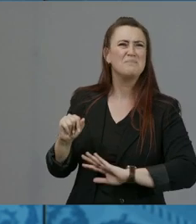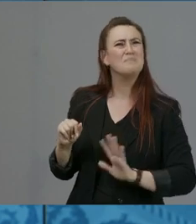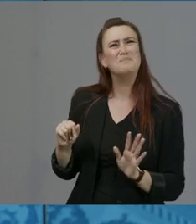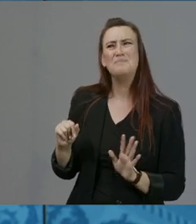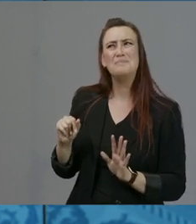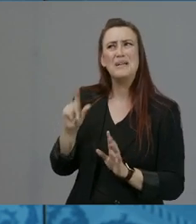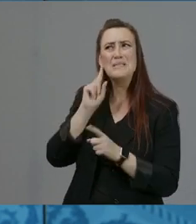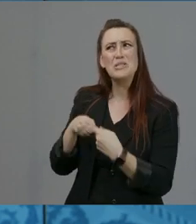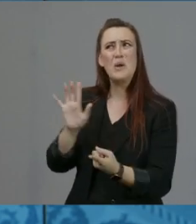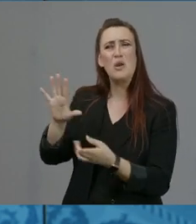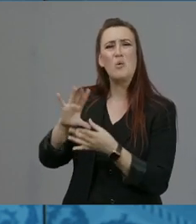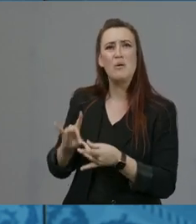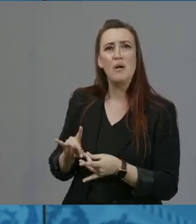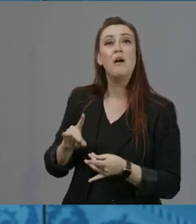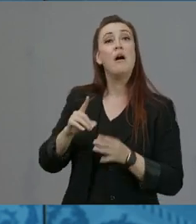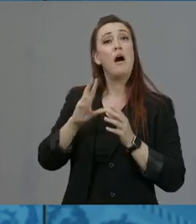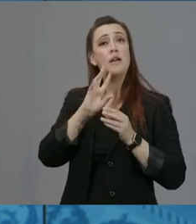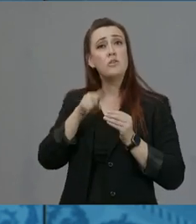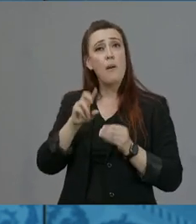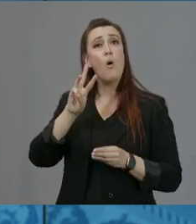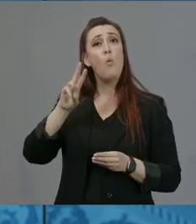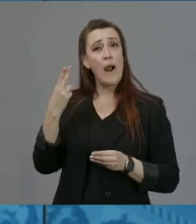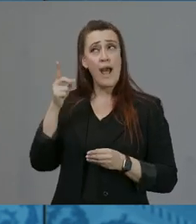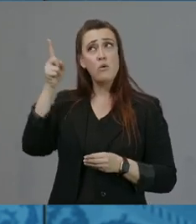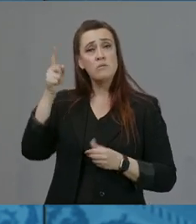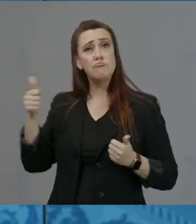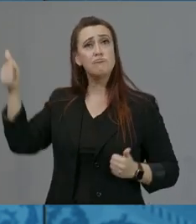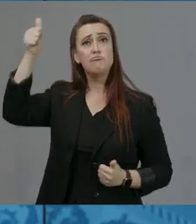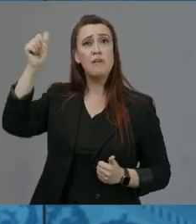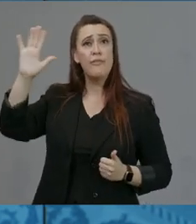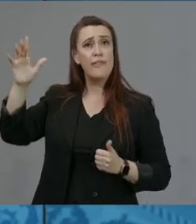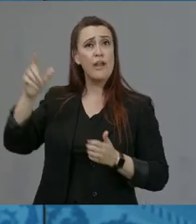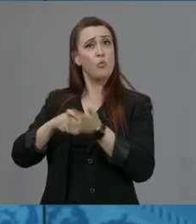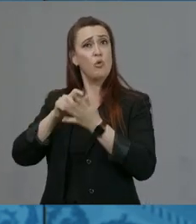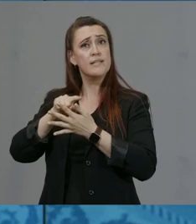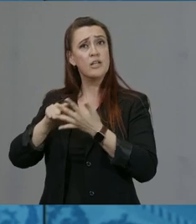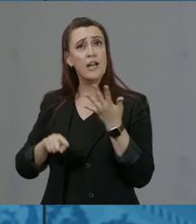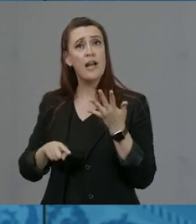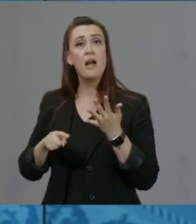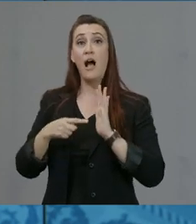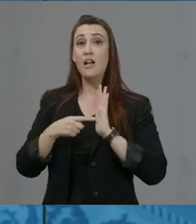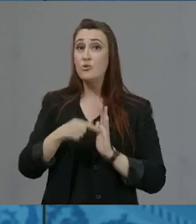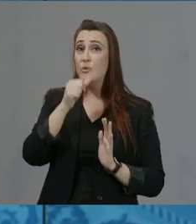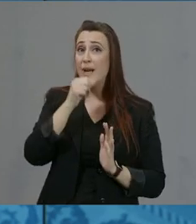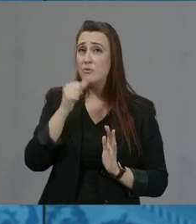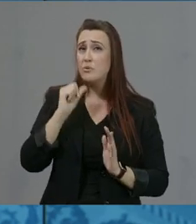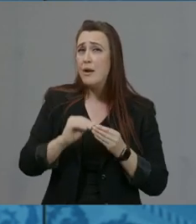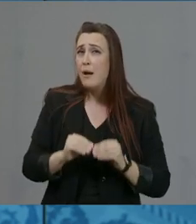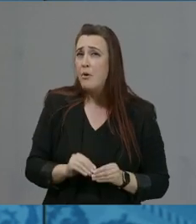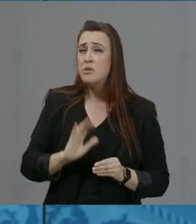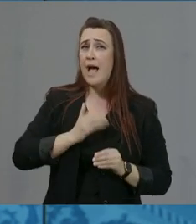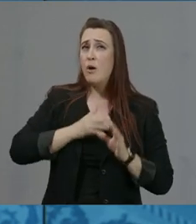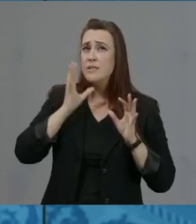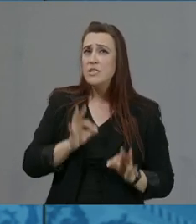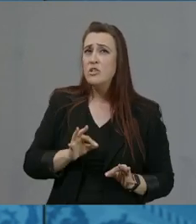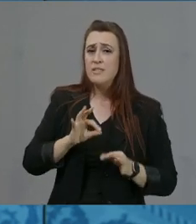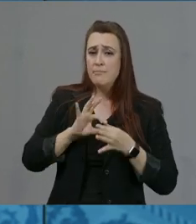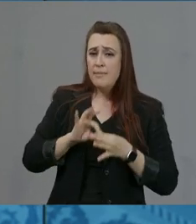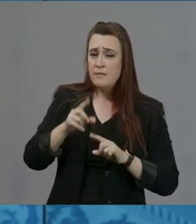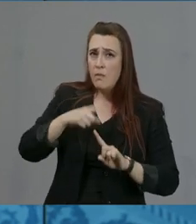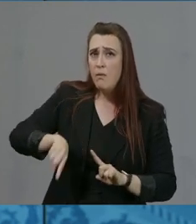White House gating criteria. I showed you where Arizona is, and all of our decisions have been